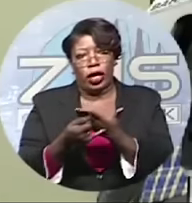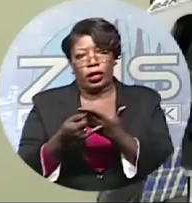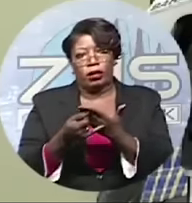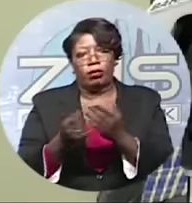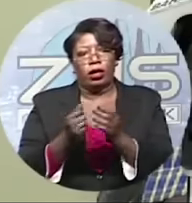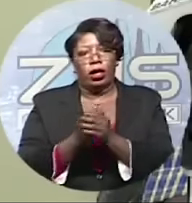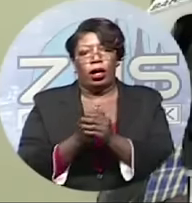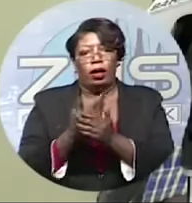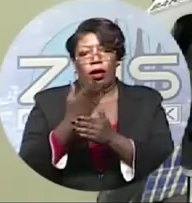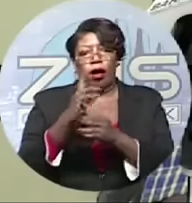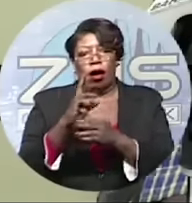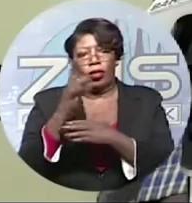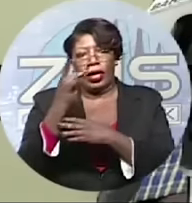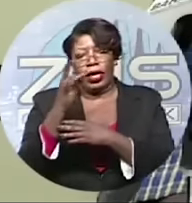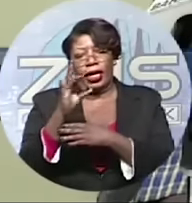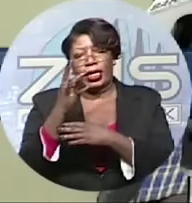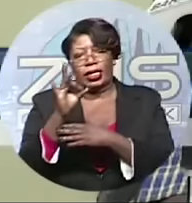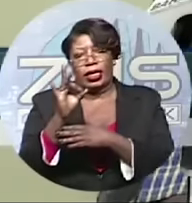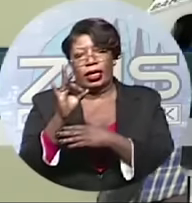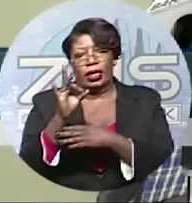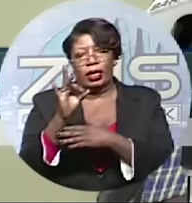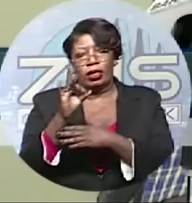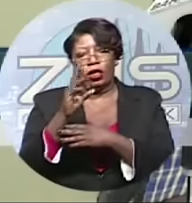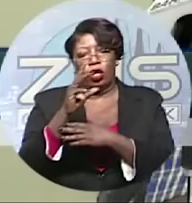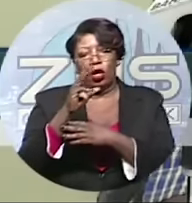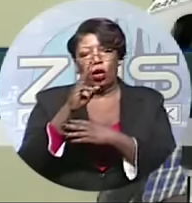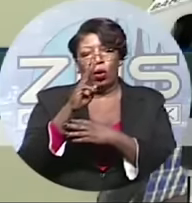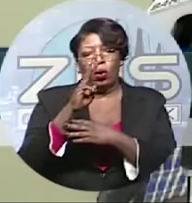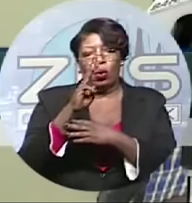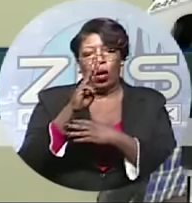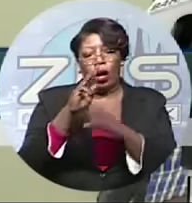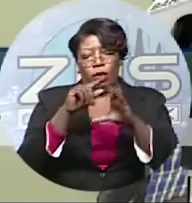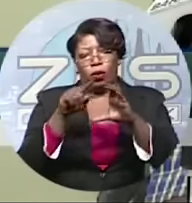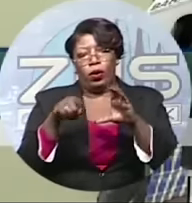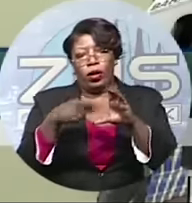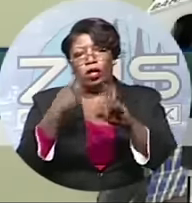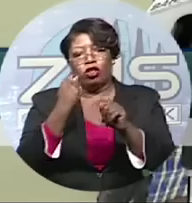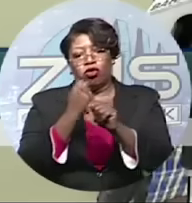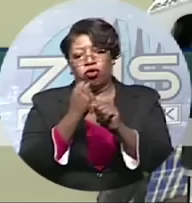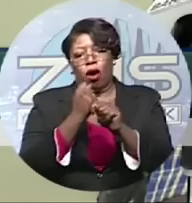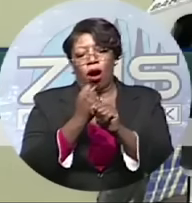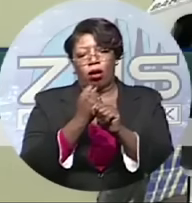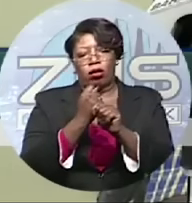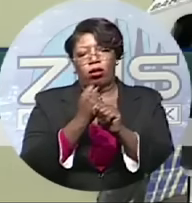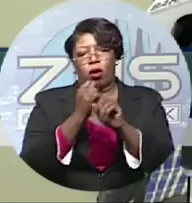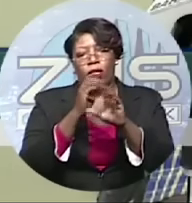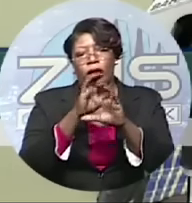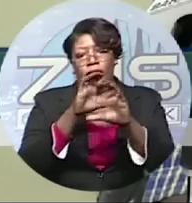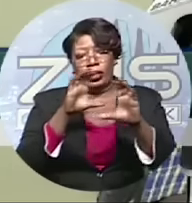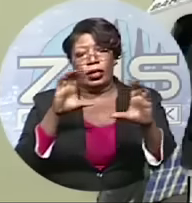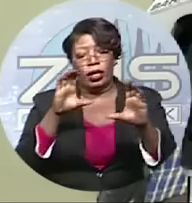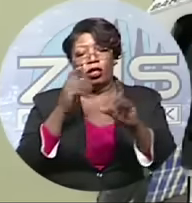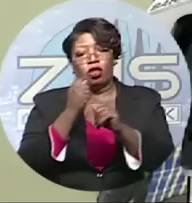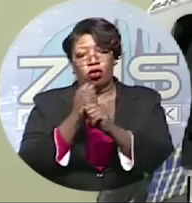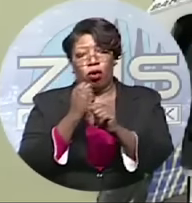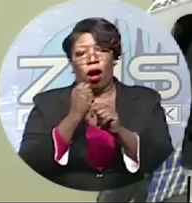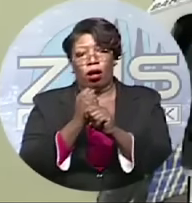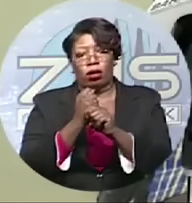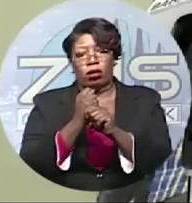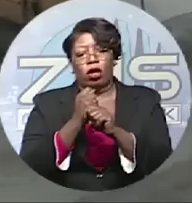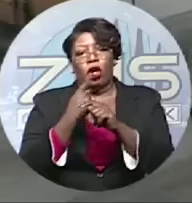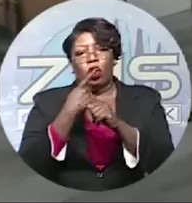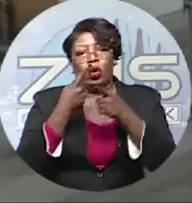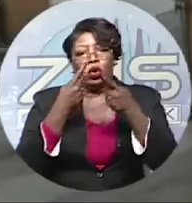difficulty with the 18-wheeler tractor trailer 40-foot containers that try